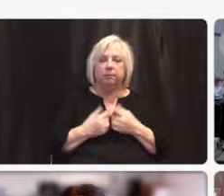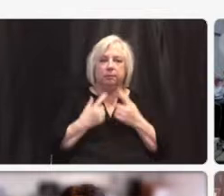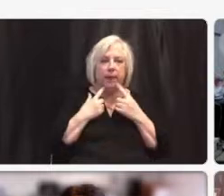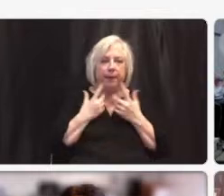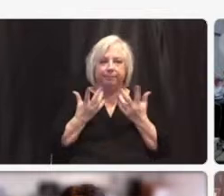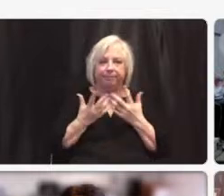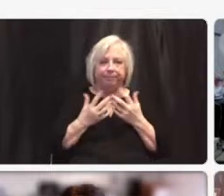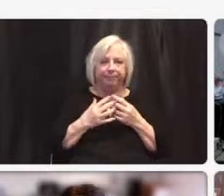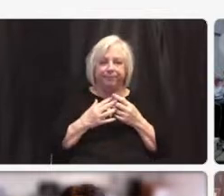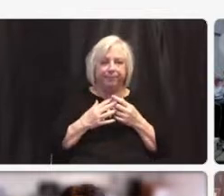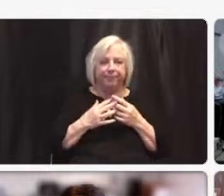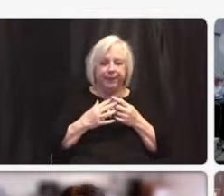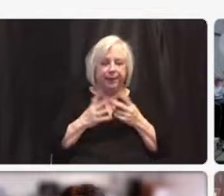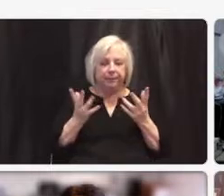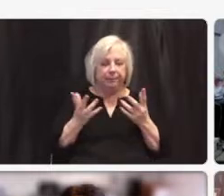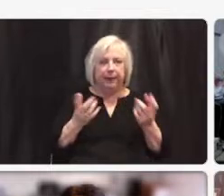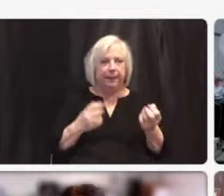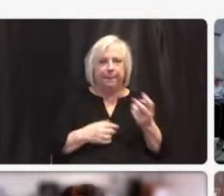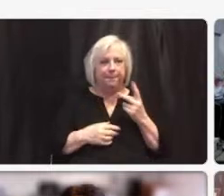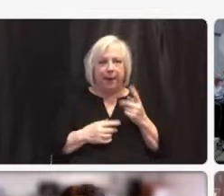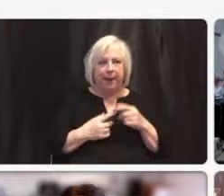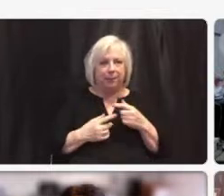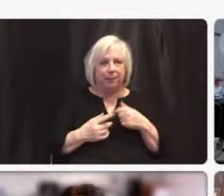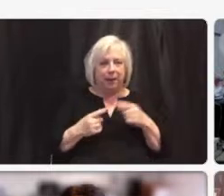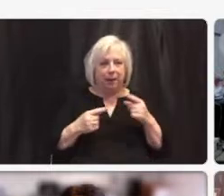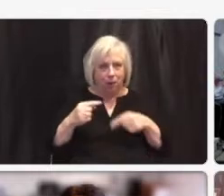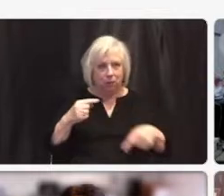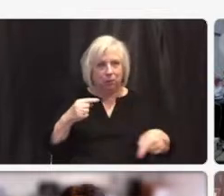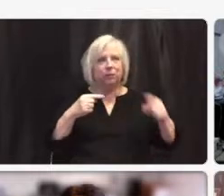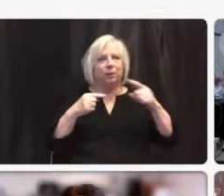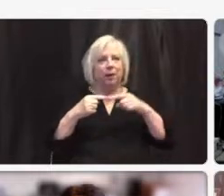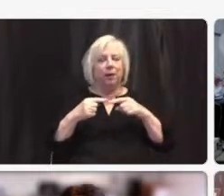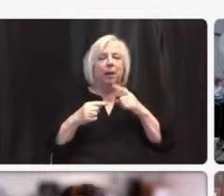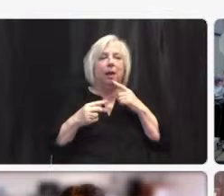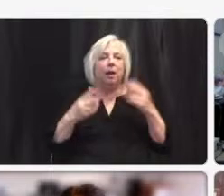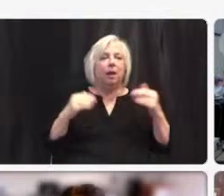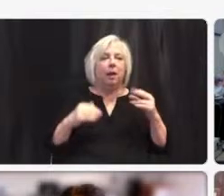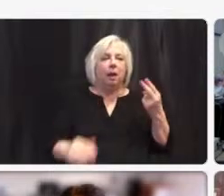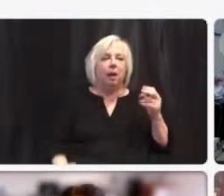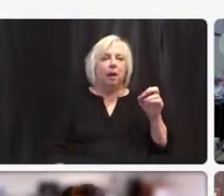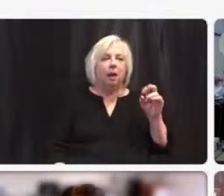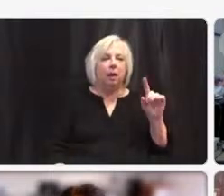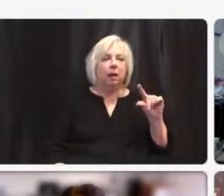I'll come back to you, Commissioner. Come back to me, thank you. Hodges, No.